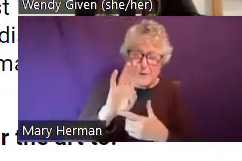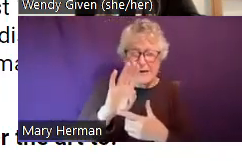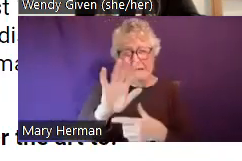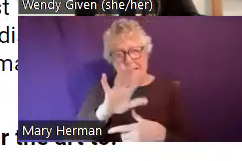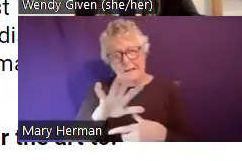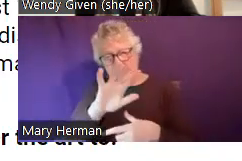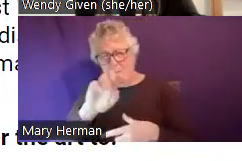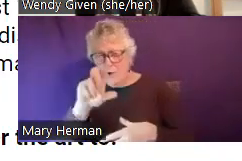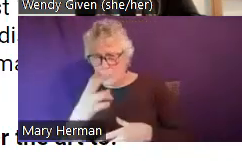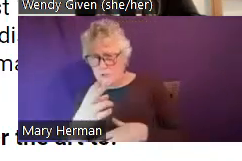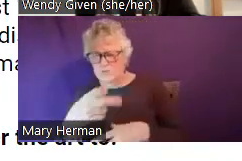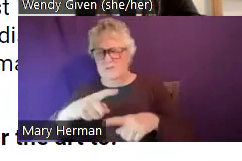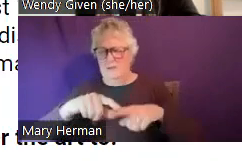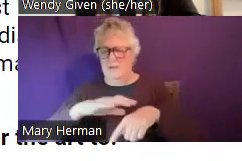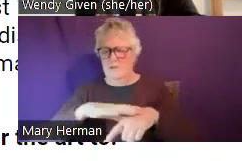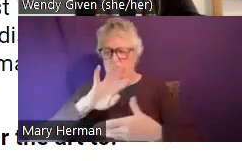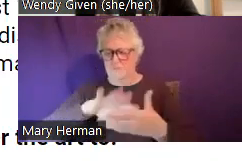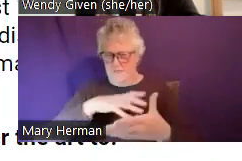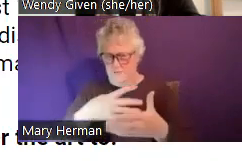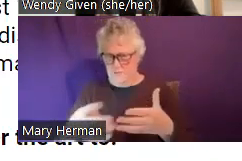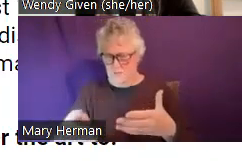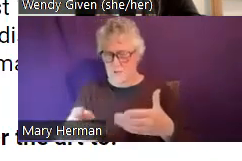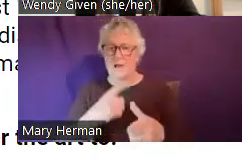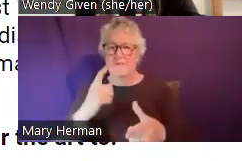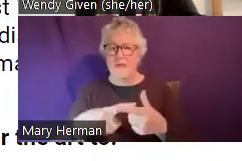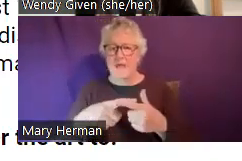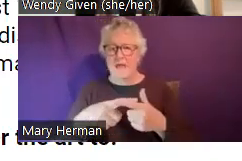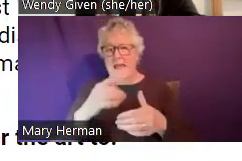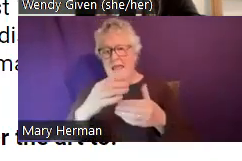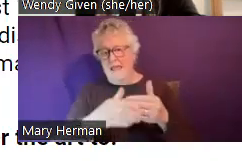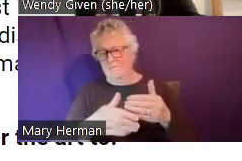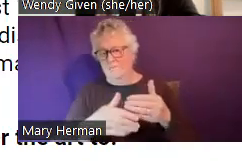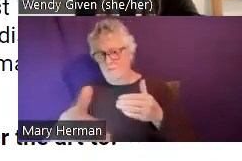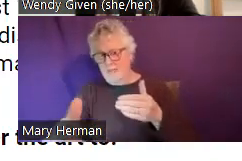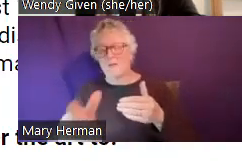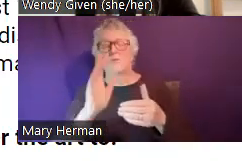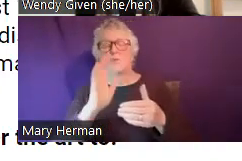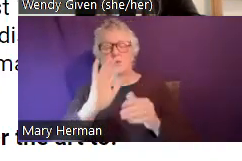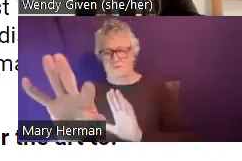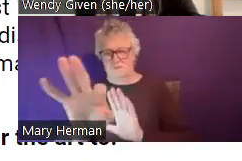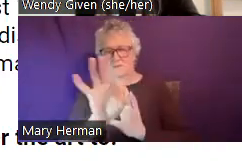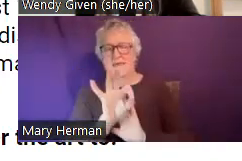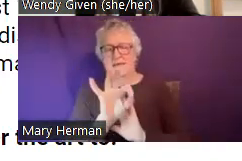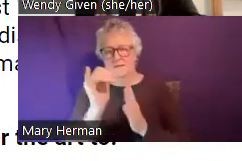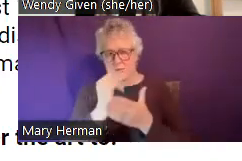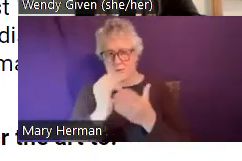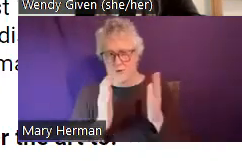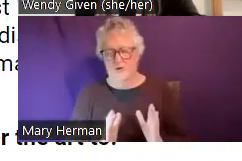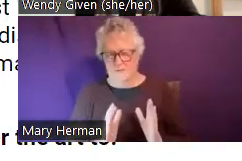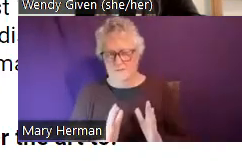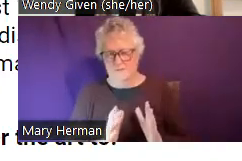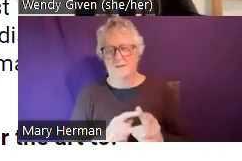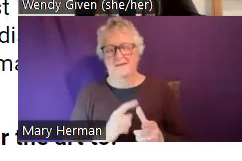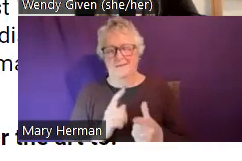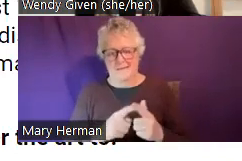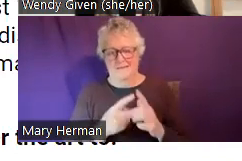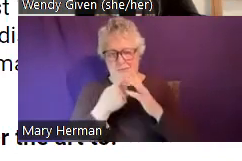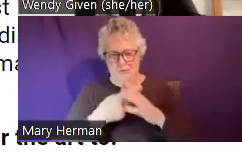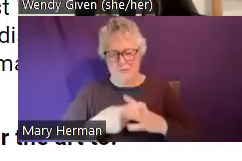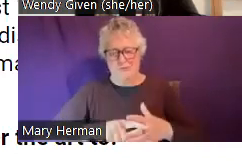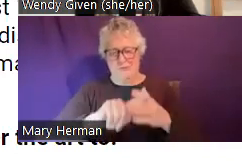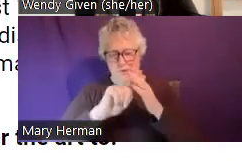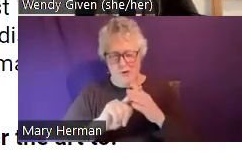And that after that, we would select an artist and enter into a design development phase in the winter of